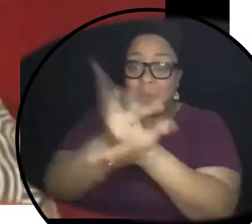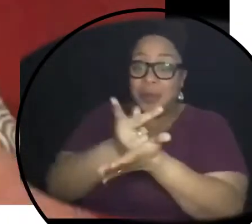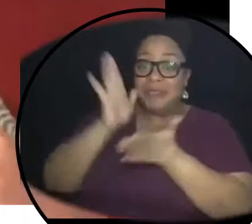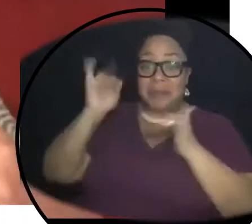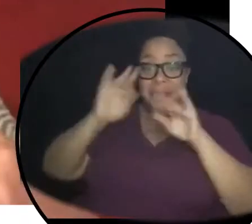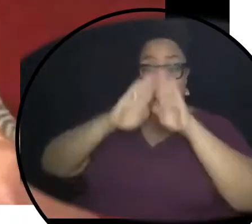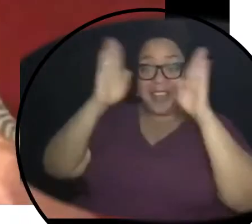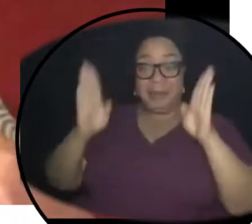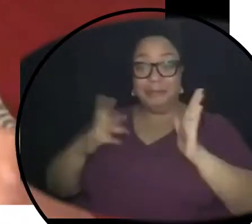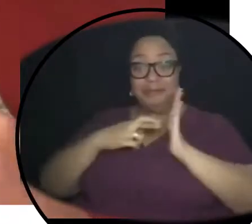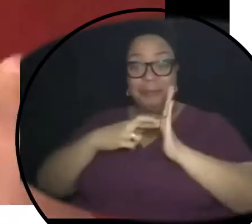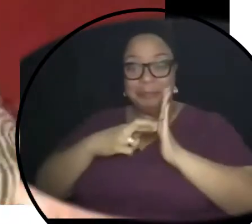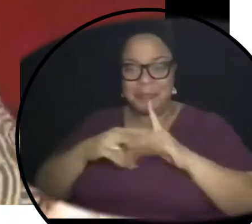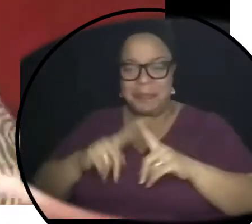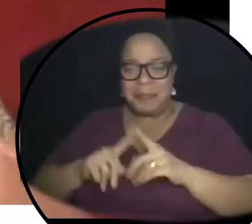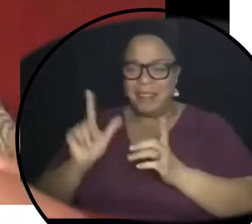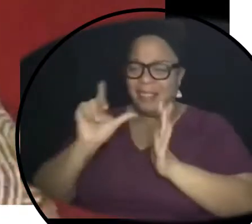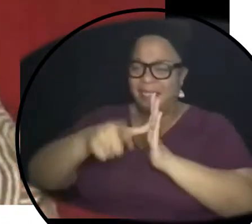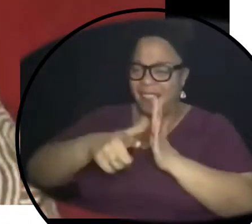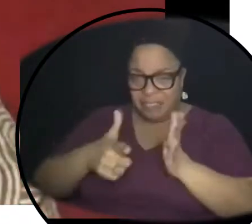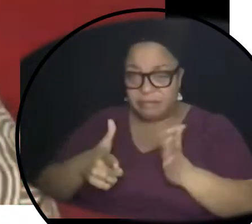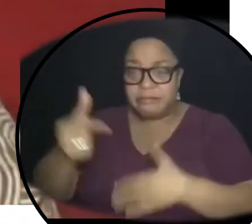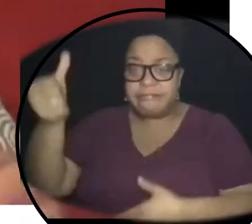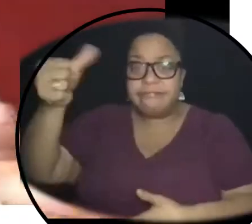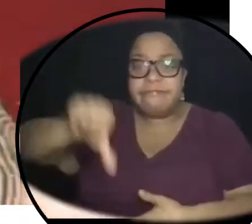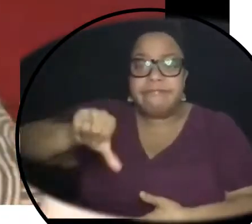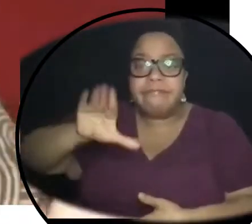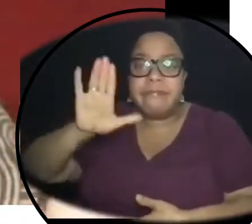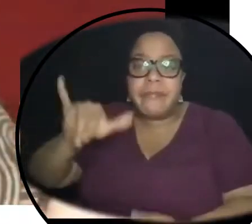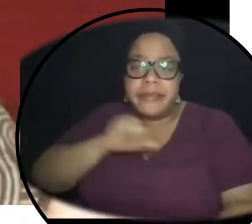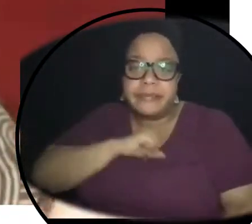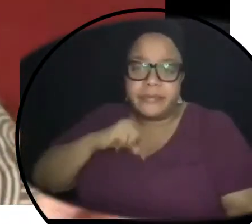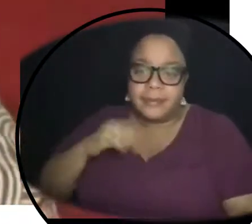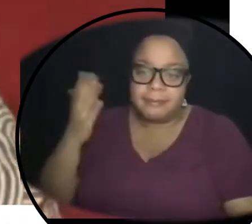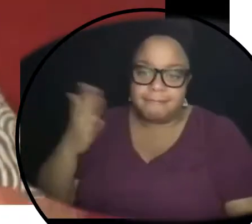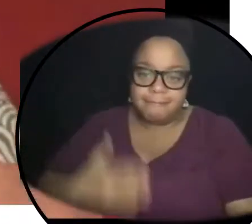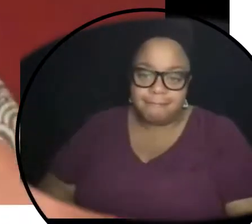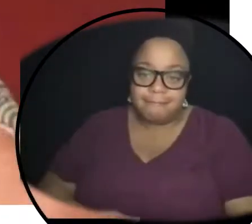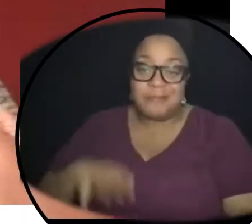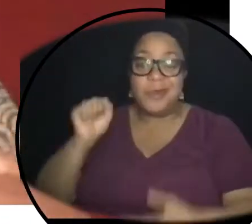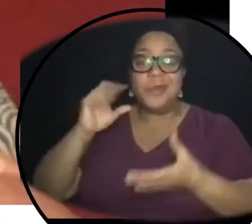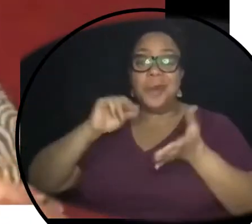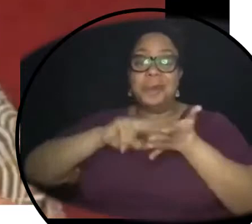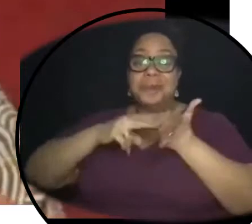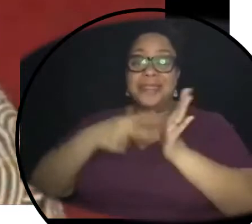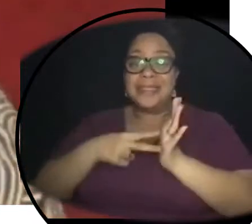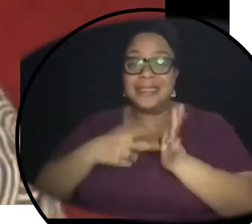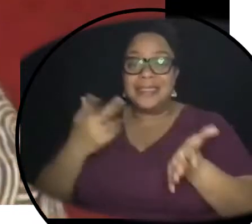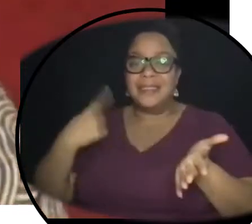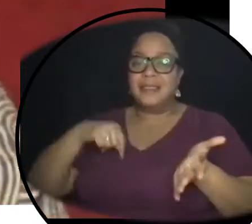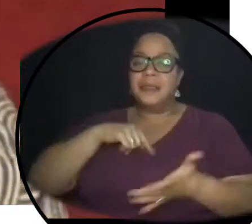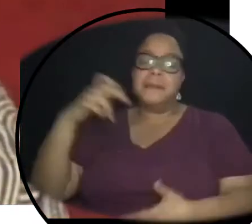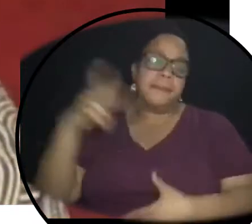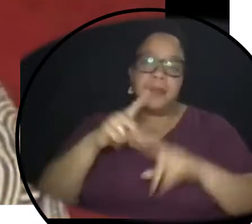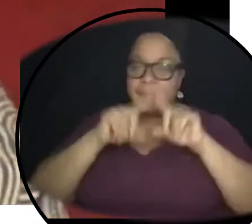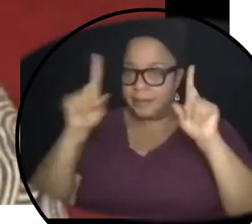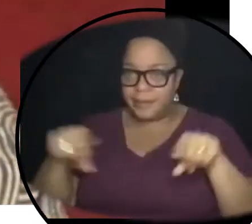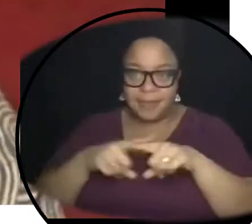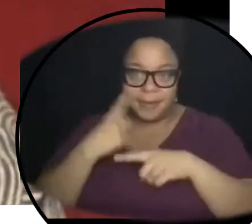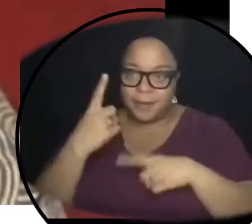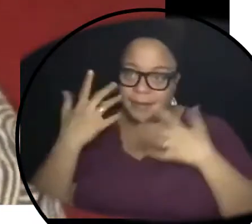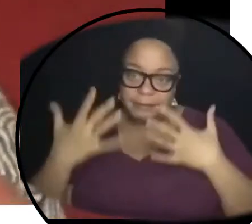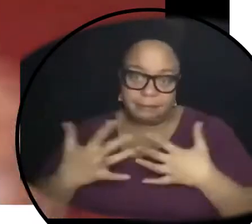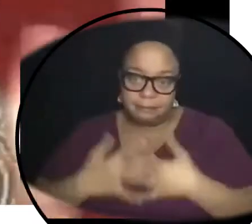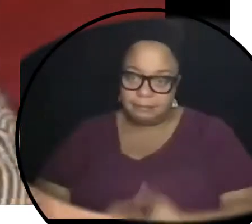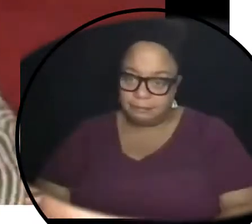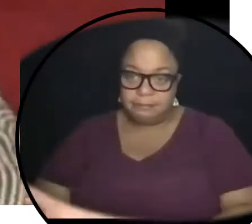refugees arriving in Italy by boat via Libya. As we have seen in the news, for